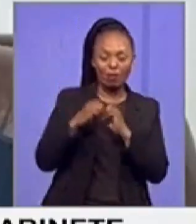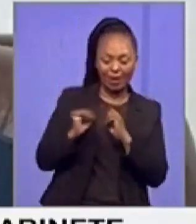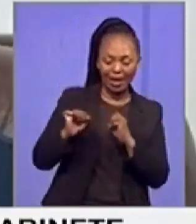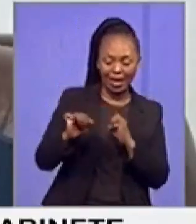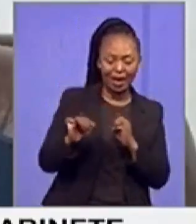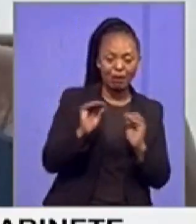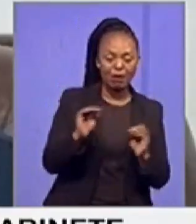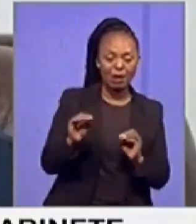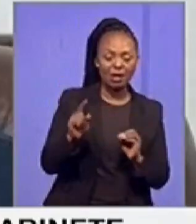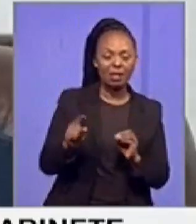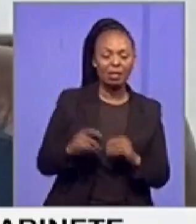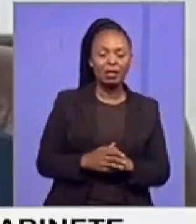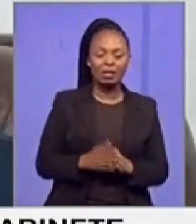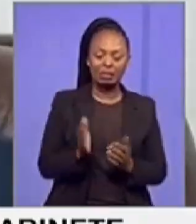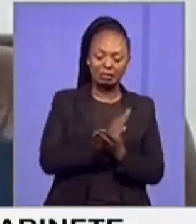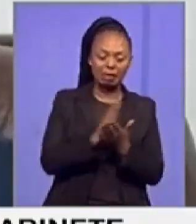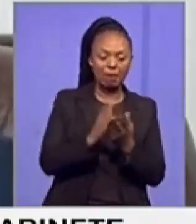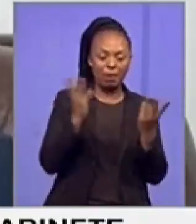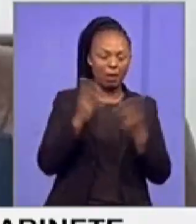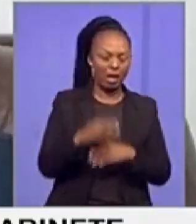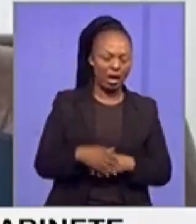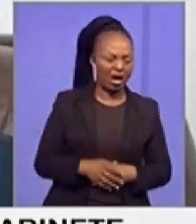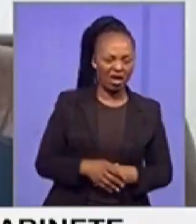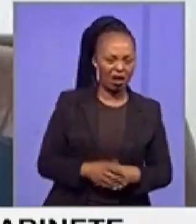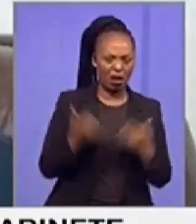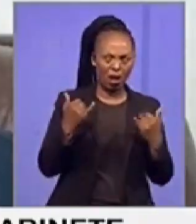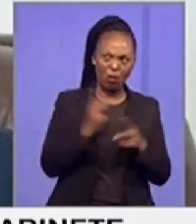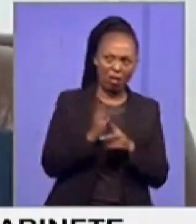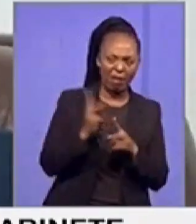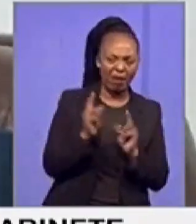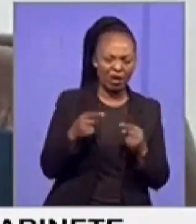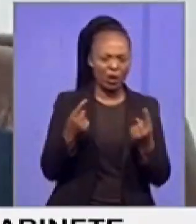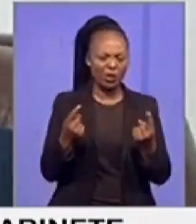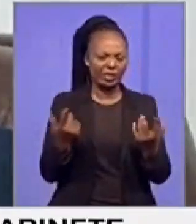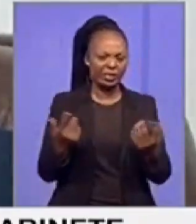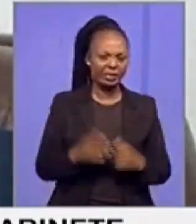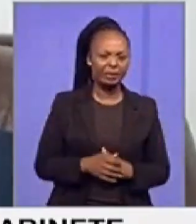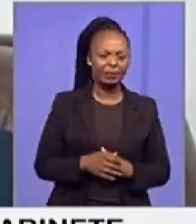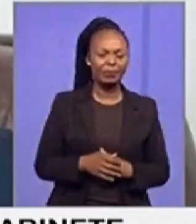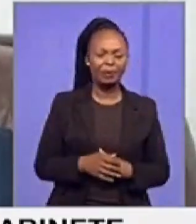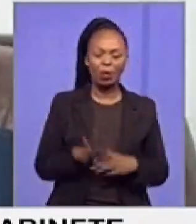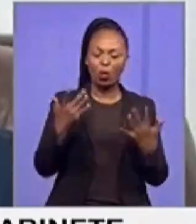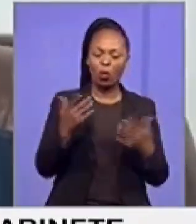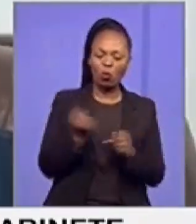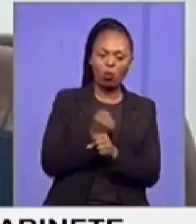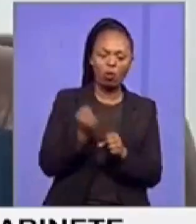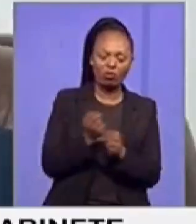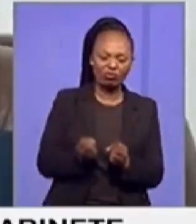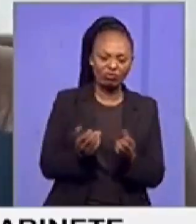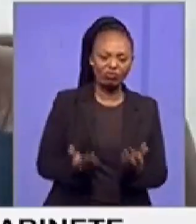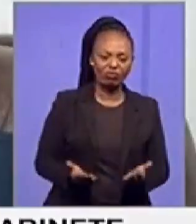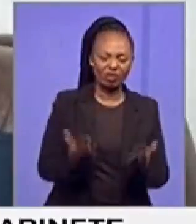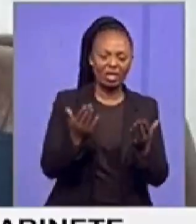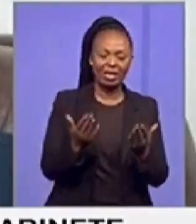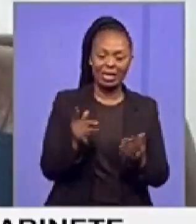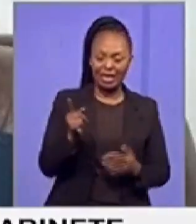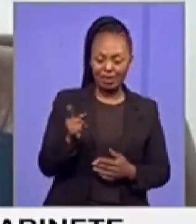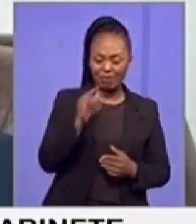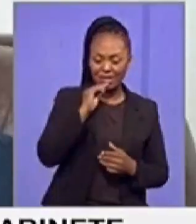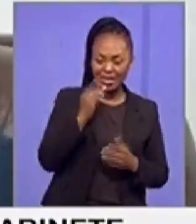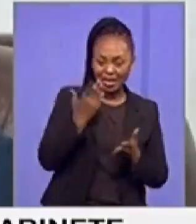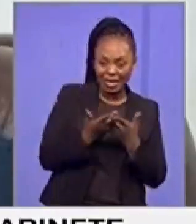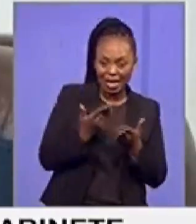hore mohlomong batho ha ba kgone ho loa maano le ho kenya tshebetsong maano ana o tla